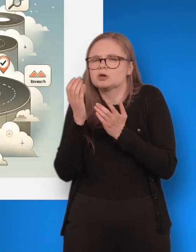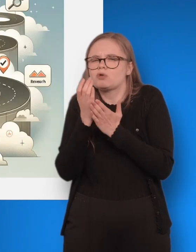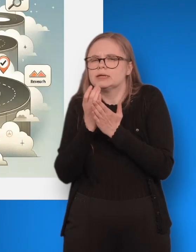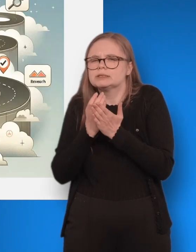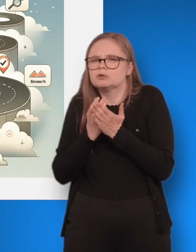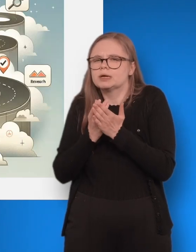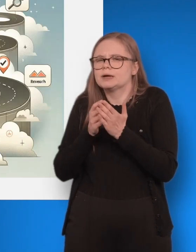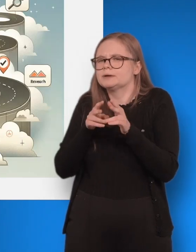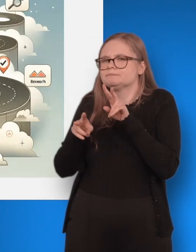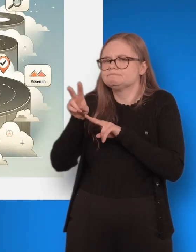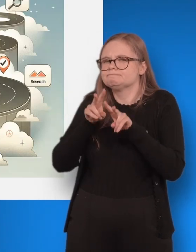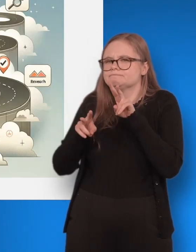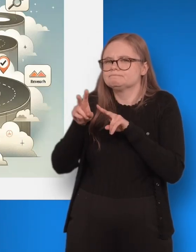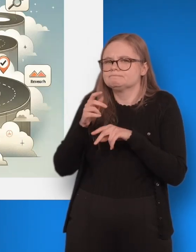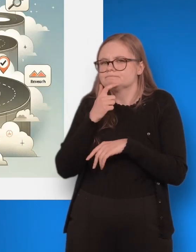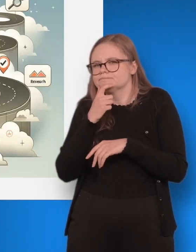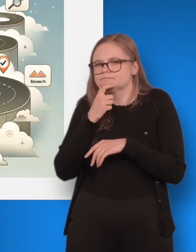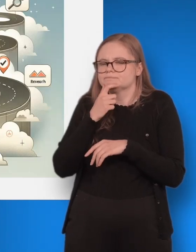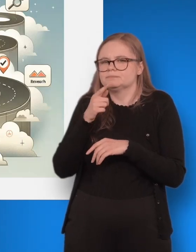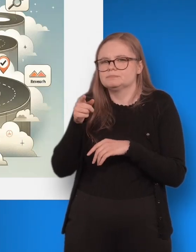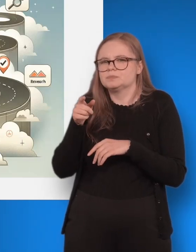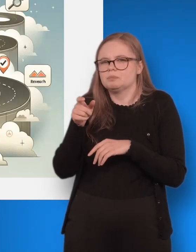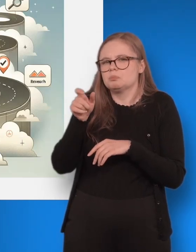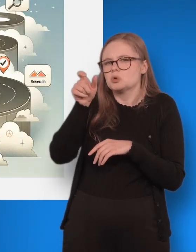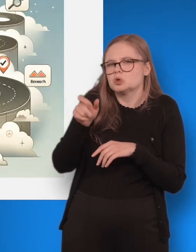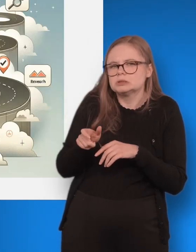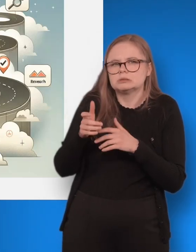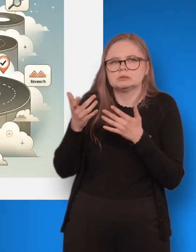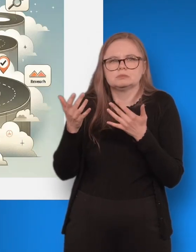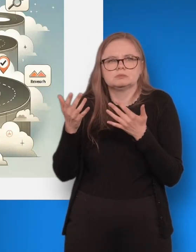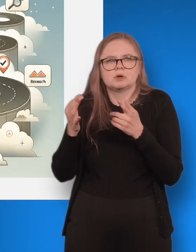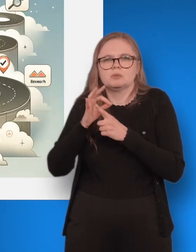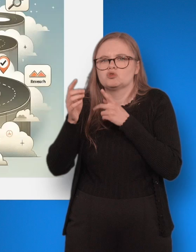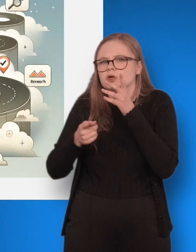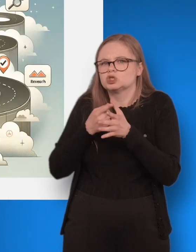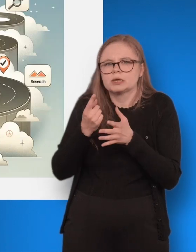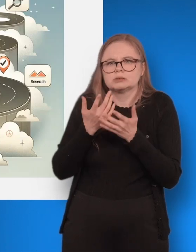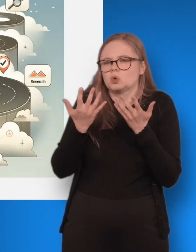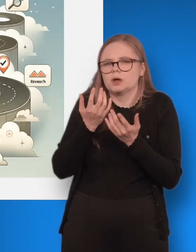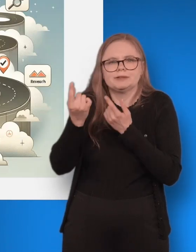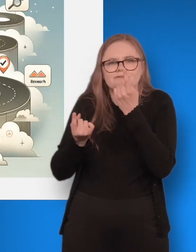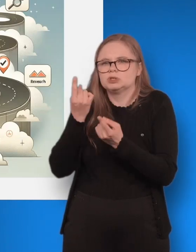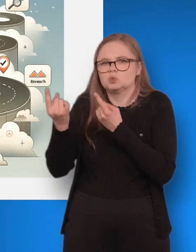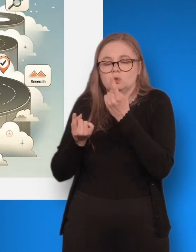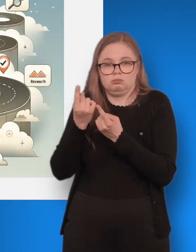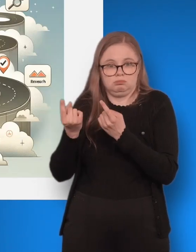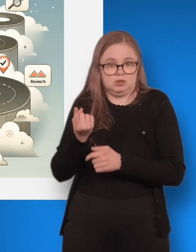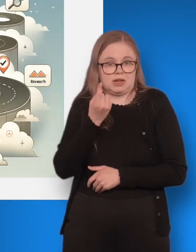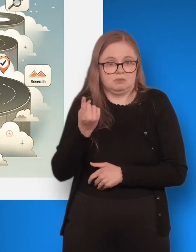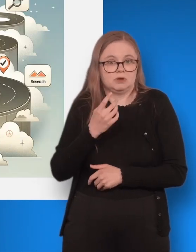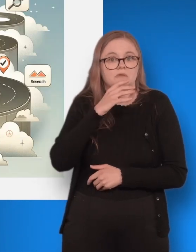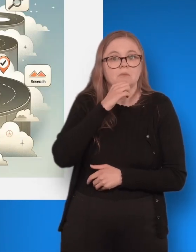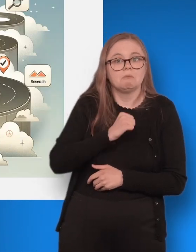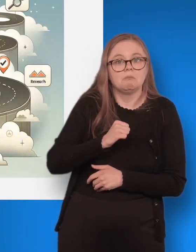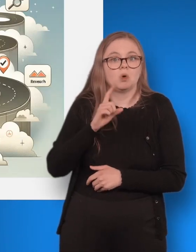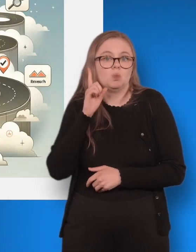for saying whether a project, an individual on a project is a